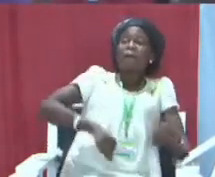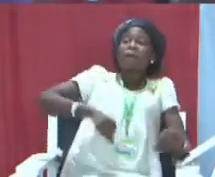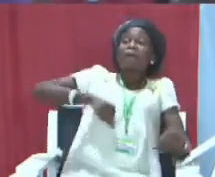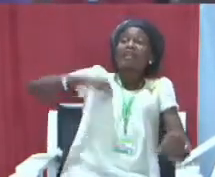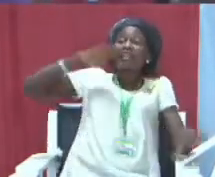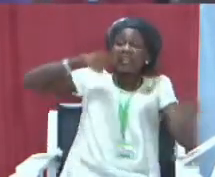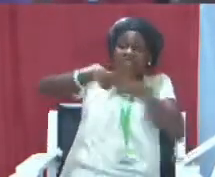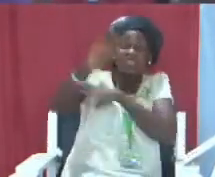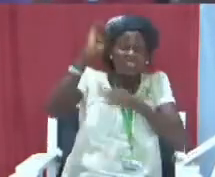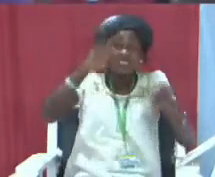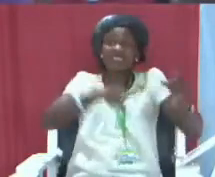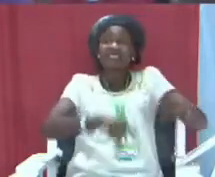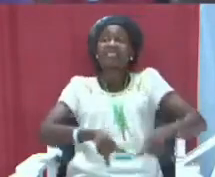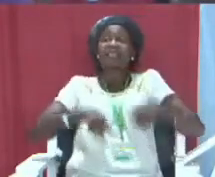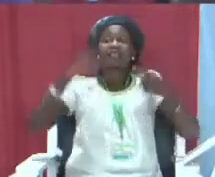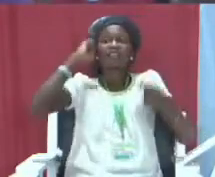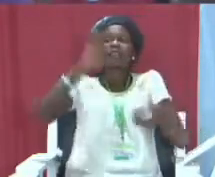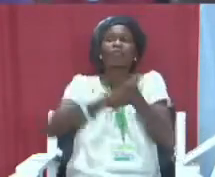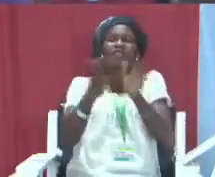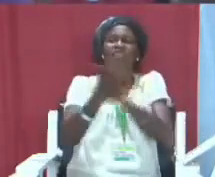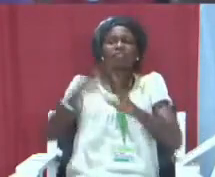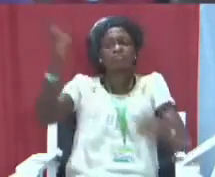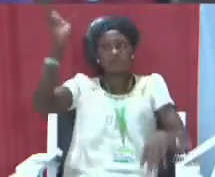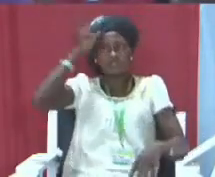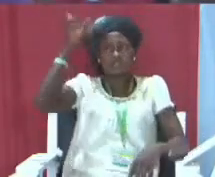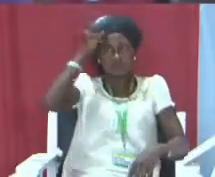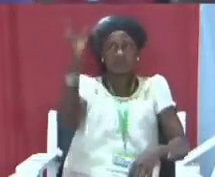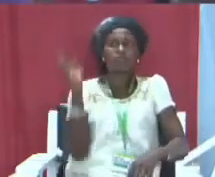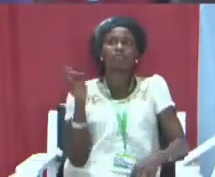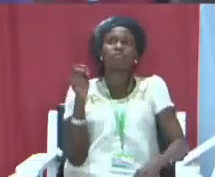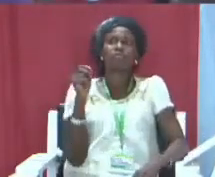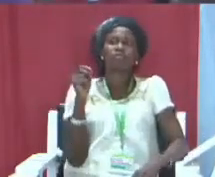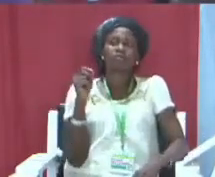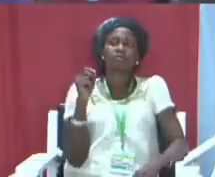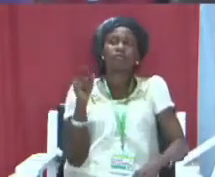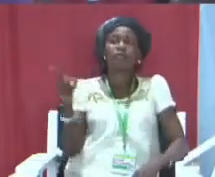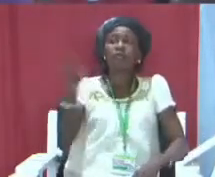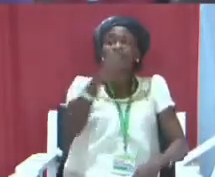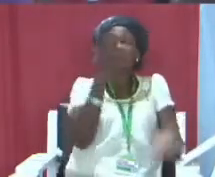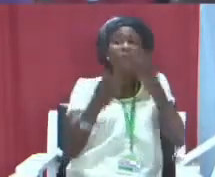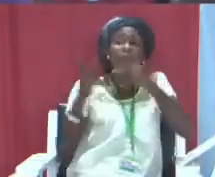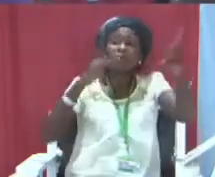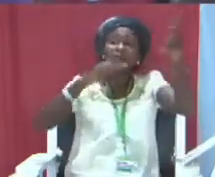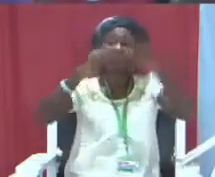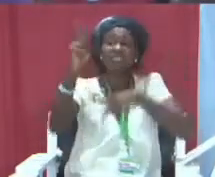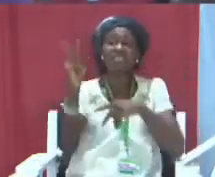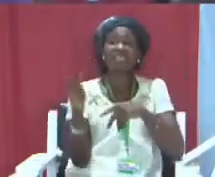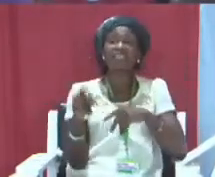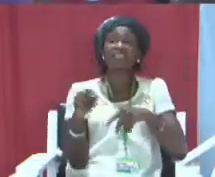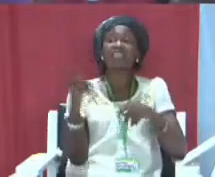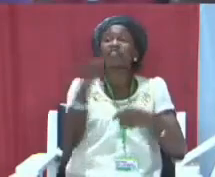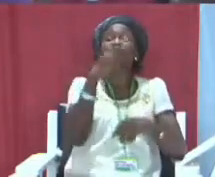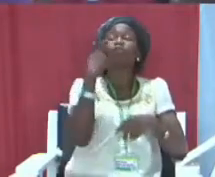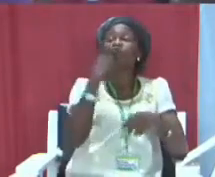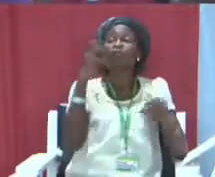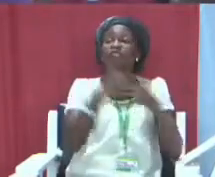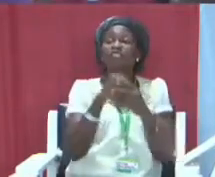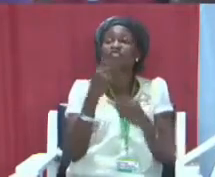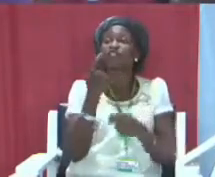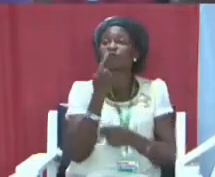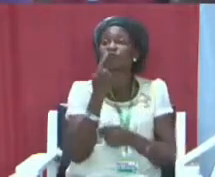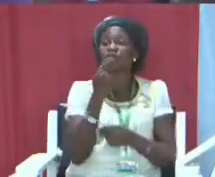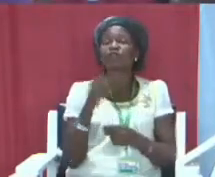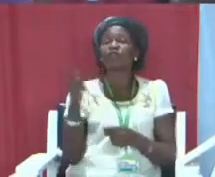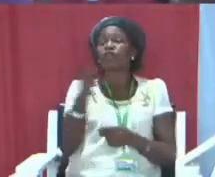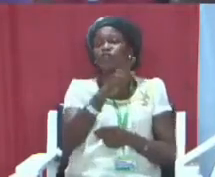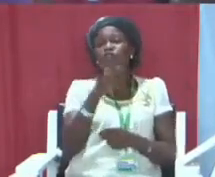his heart, he became Satan. You may prophesy. You may speak in tongues.